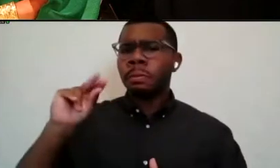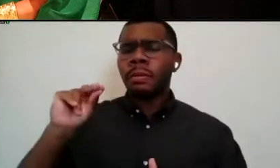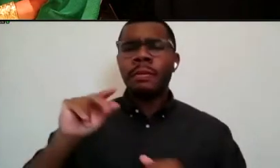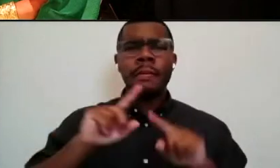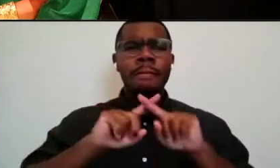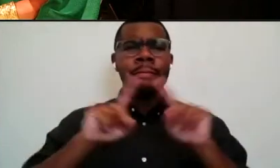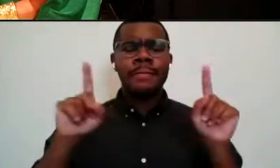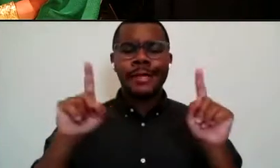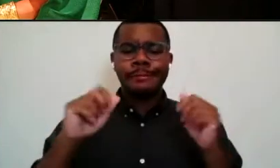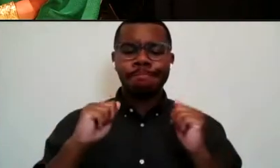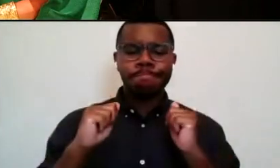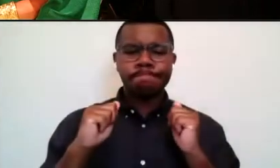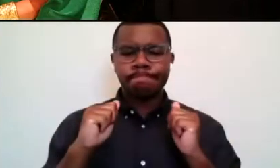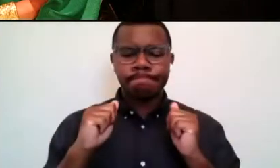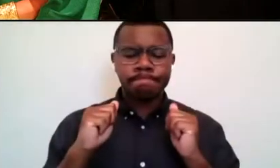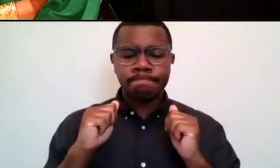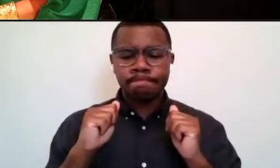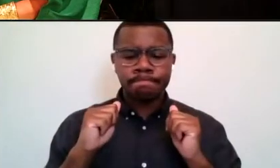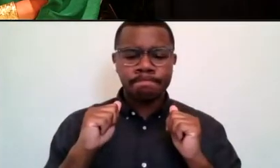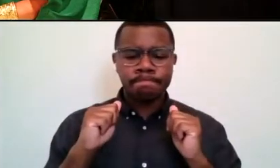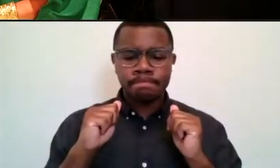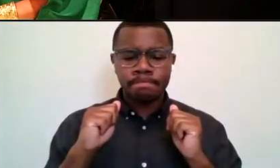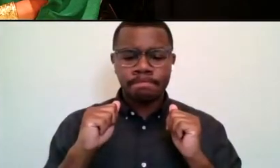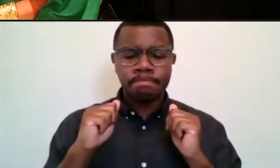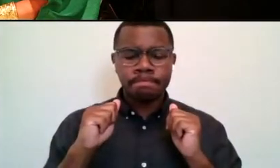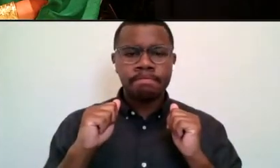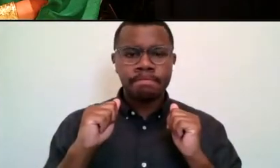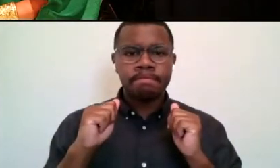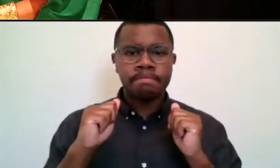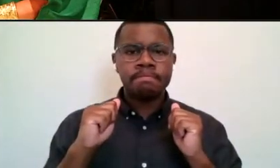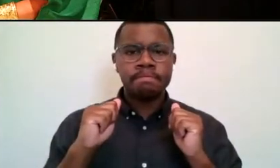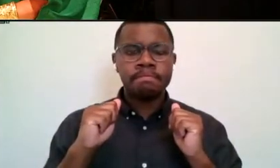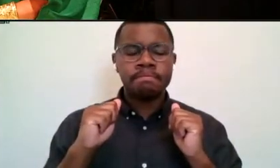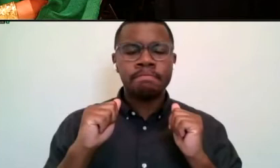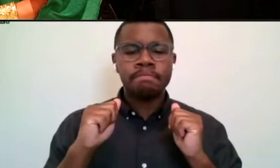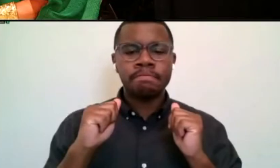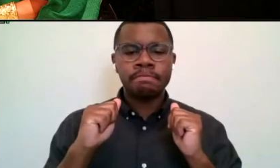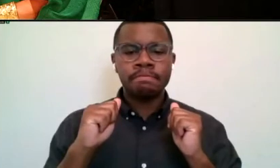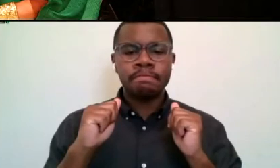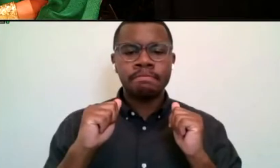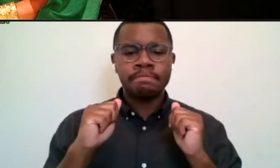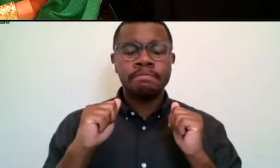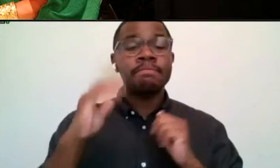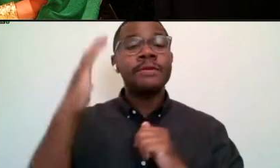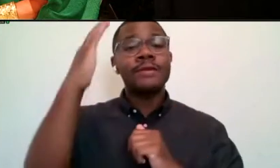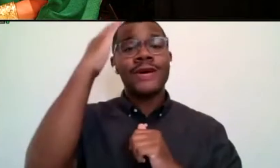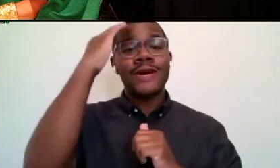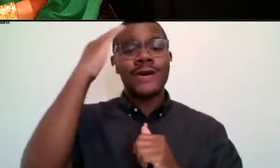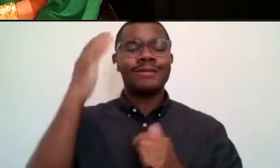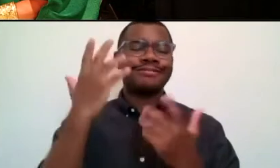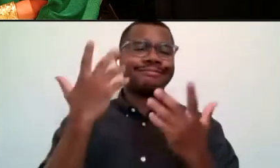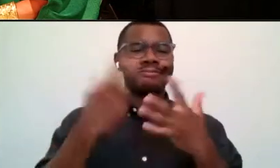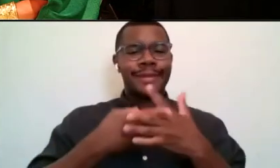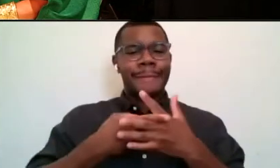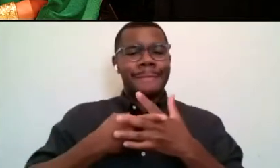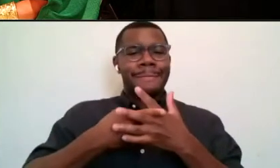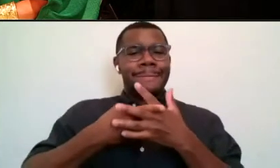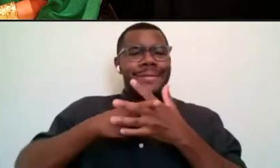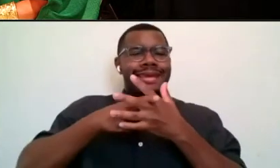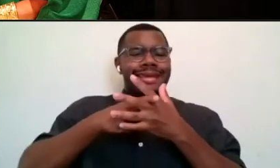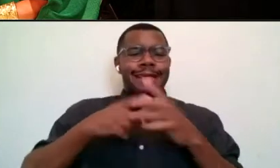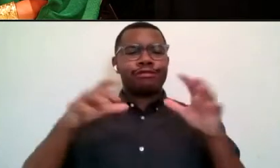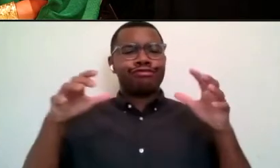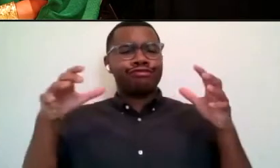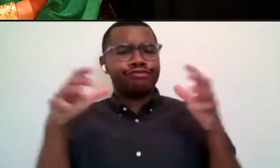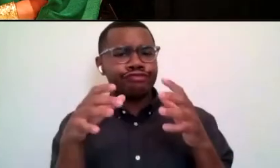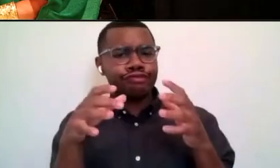we have sort of become accustomed to taking in these beginnings of gatherings together, and